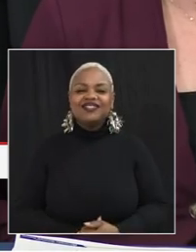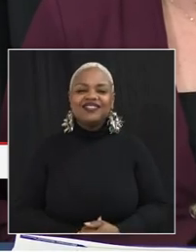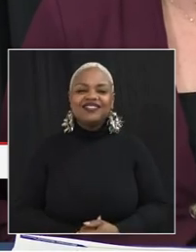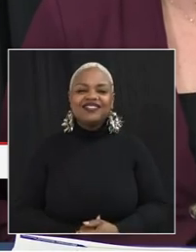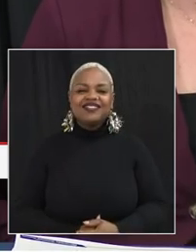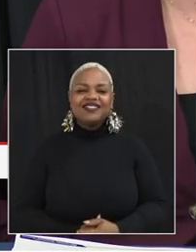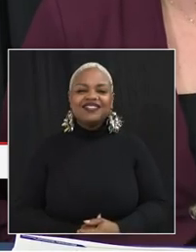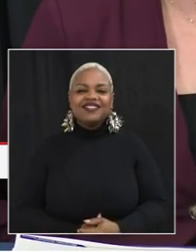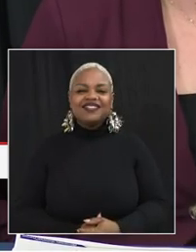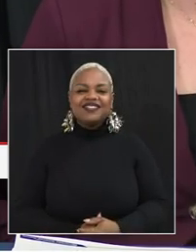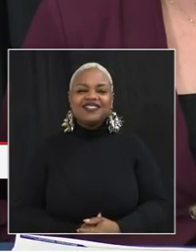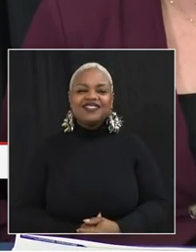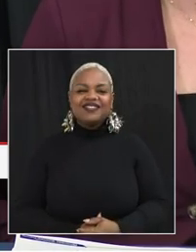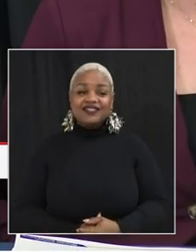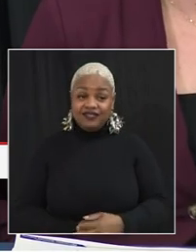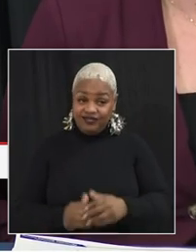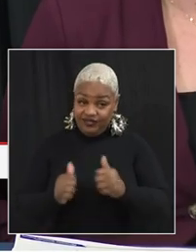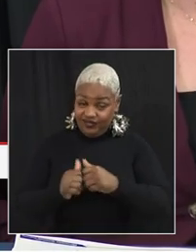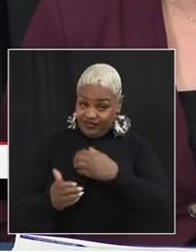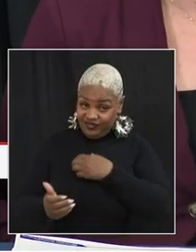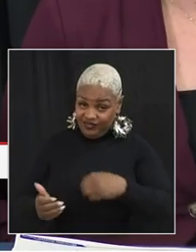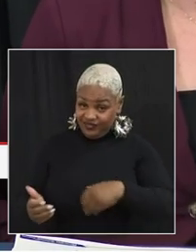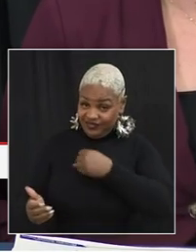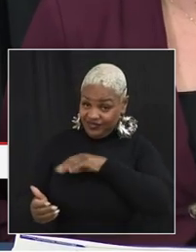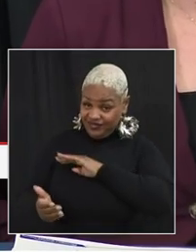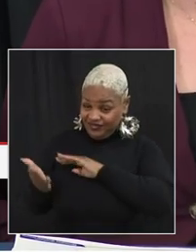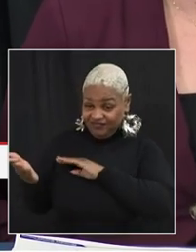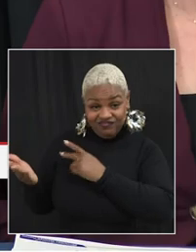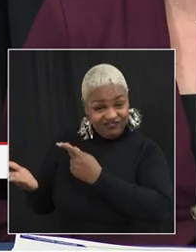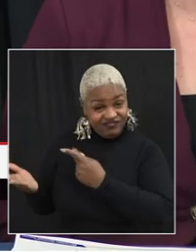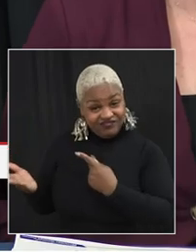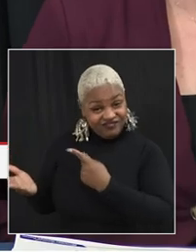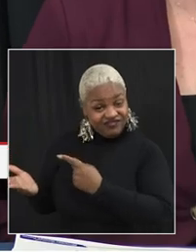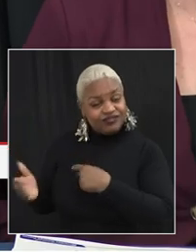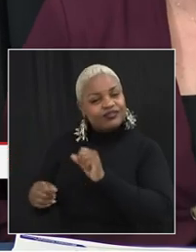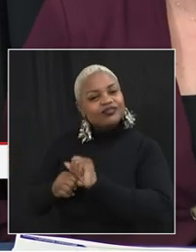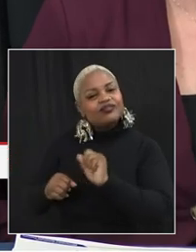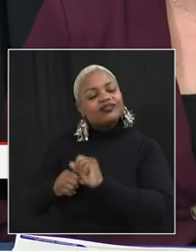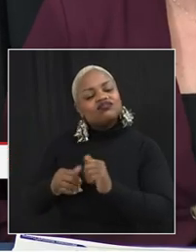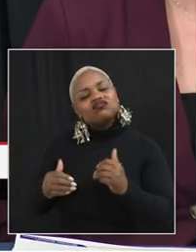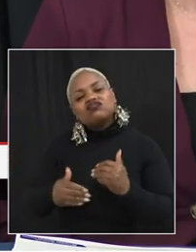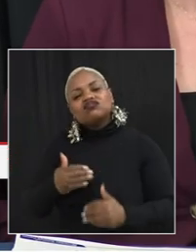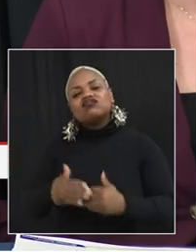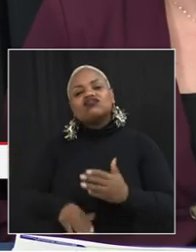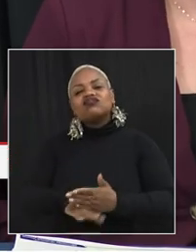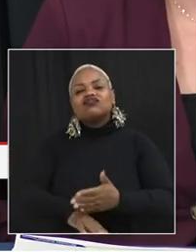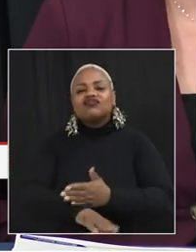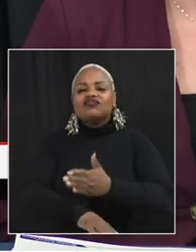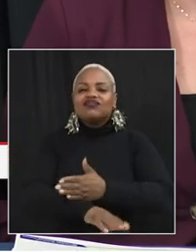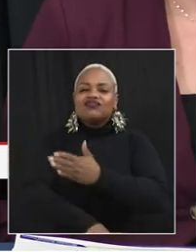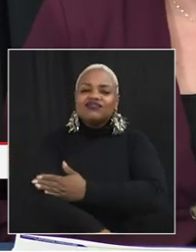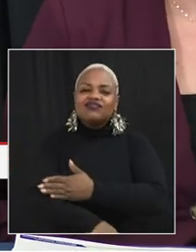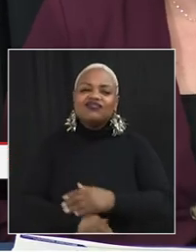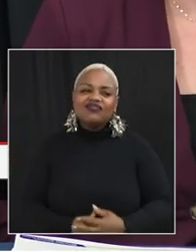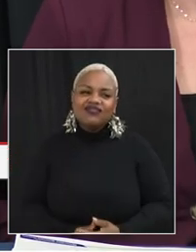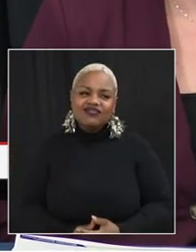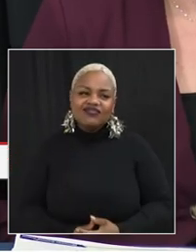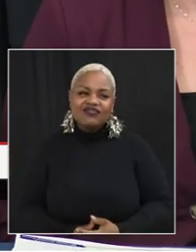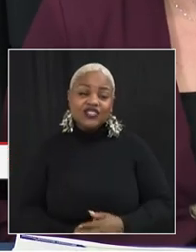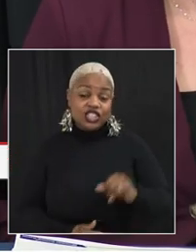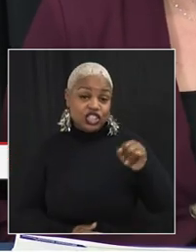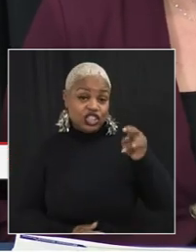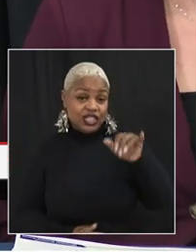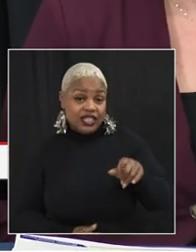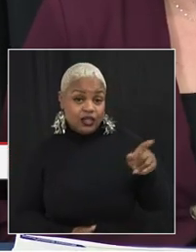And alongside Mayor Bowser, we've made significant progress that you'll hear about from Jenny Reed, but I'll just touch on a